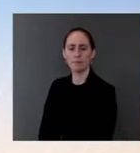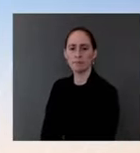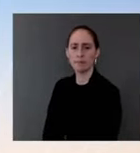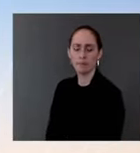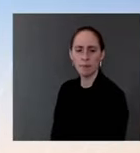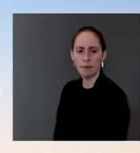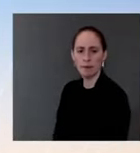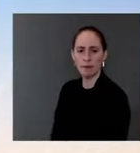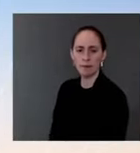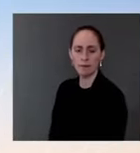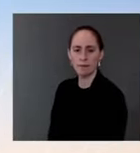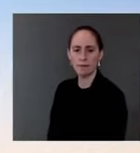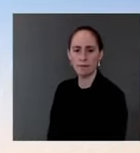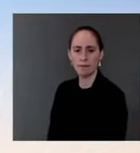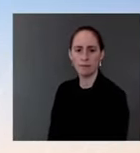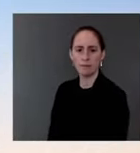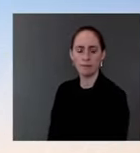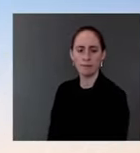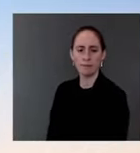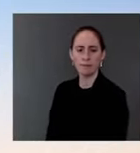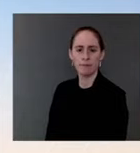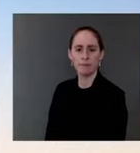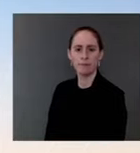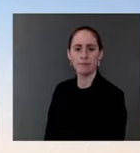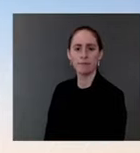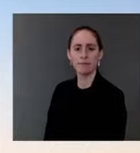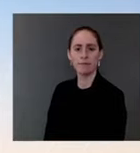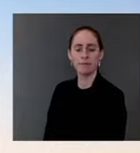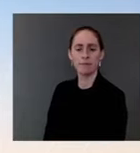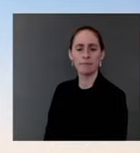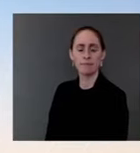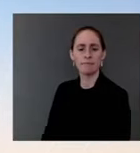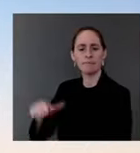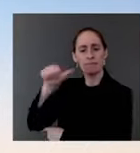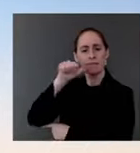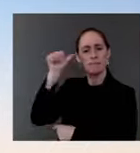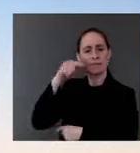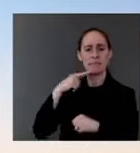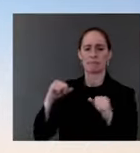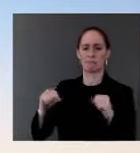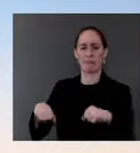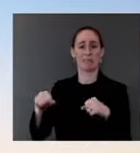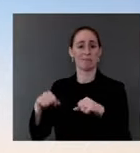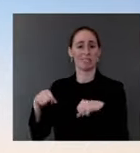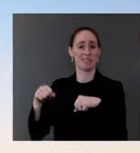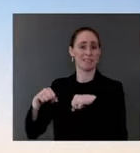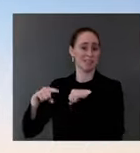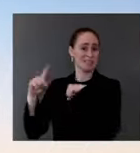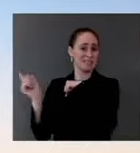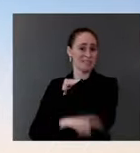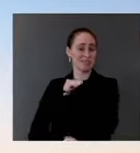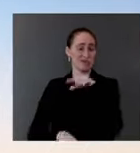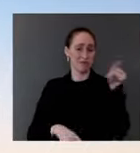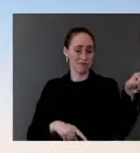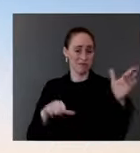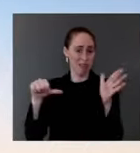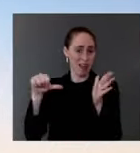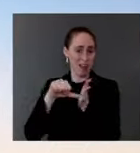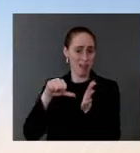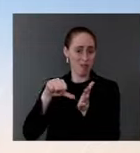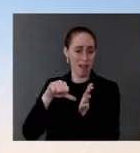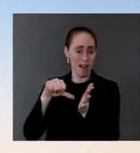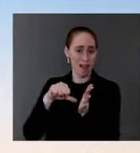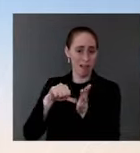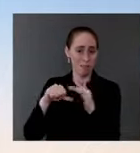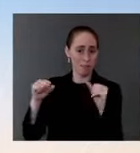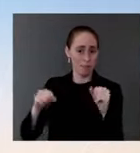on Iran. And you said that you will send delegations perhaps to the UAE and talk to your allies like Japan or